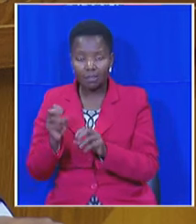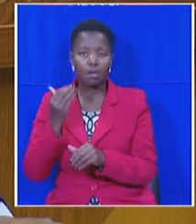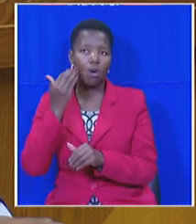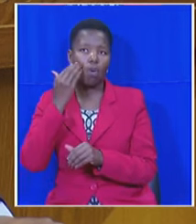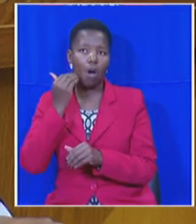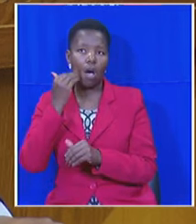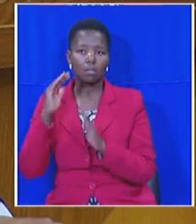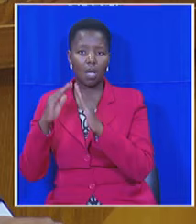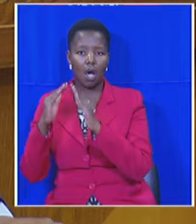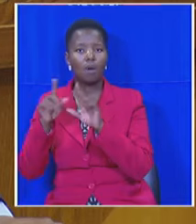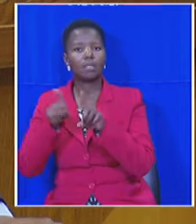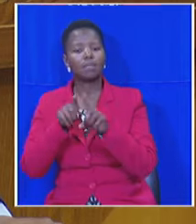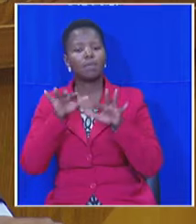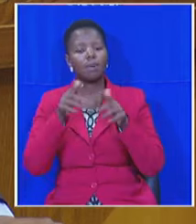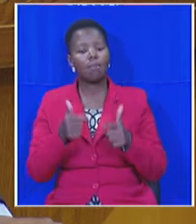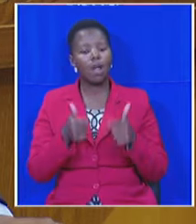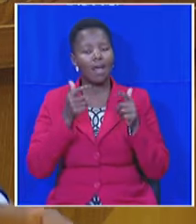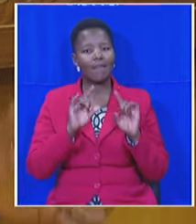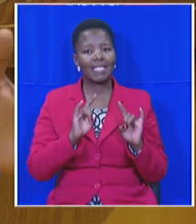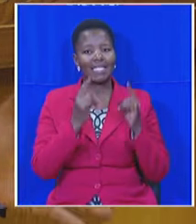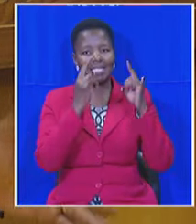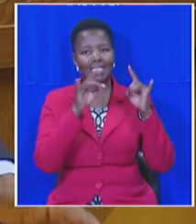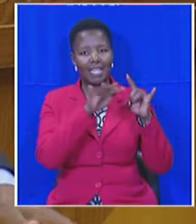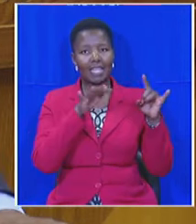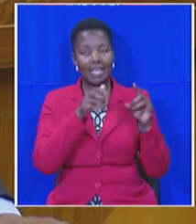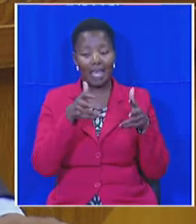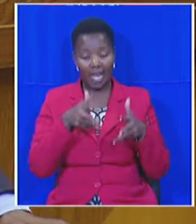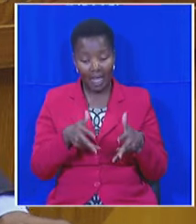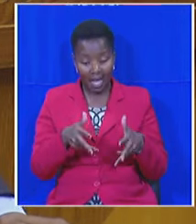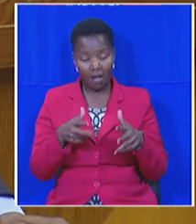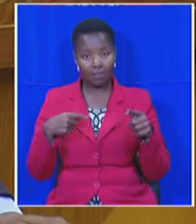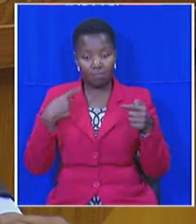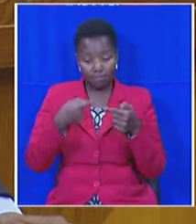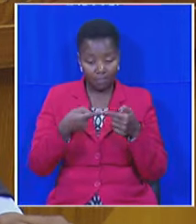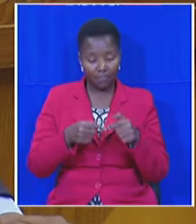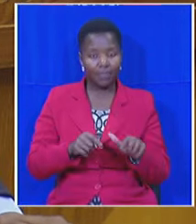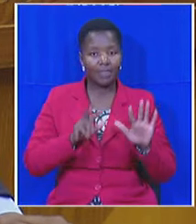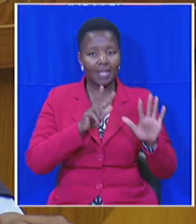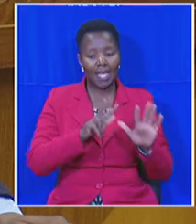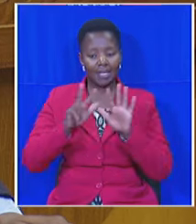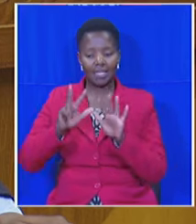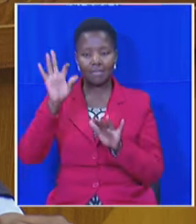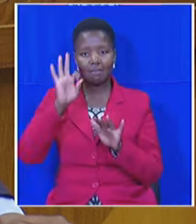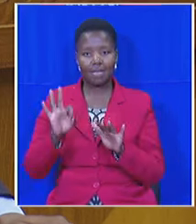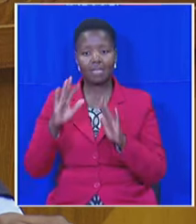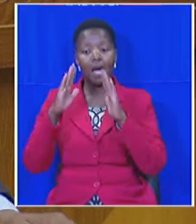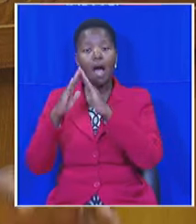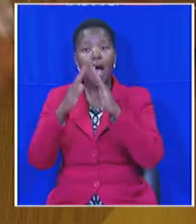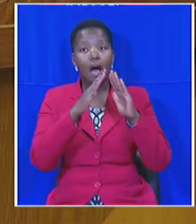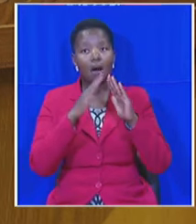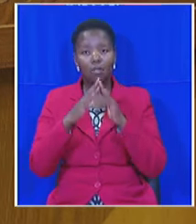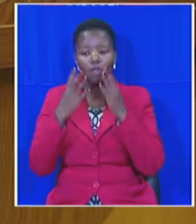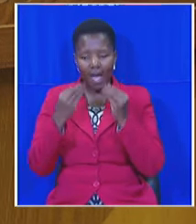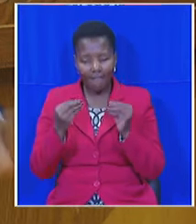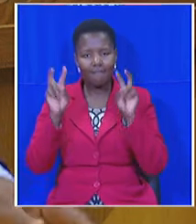in urban areas. Today, 88% of households are electrified, and